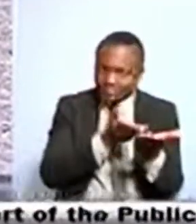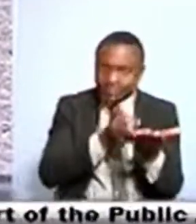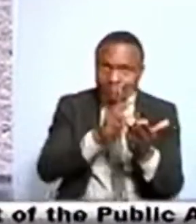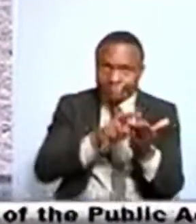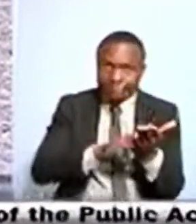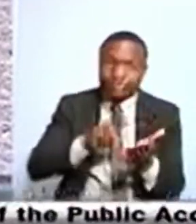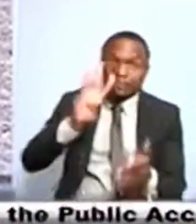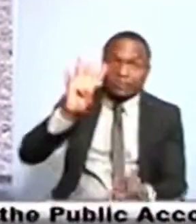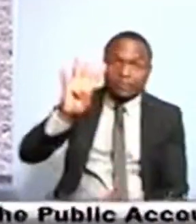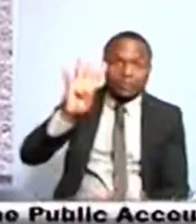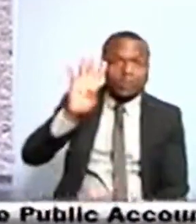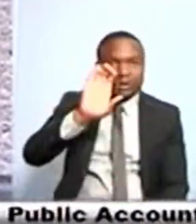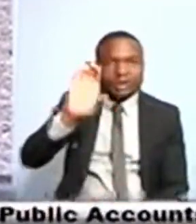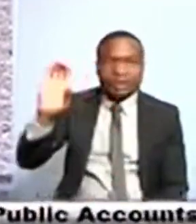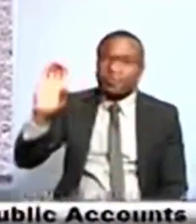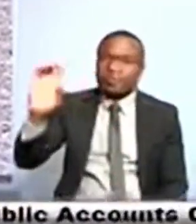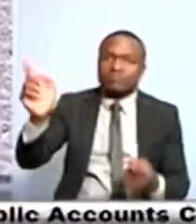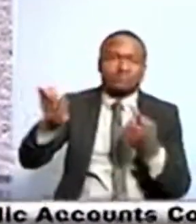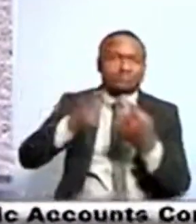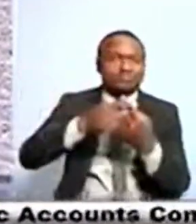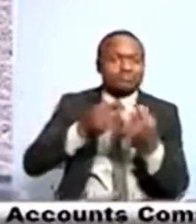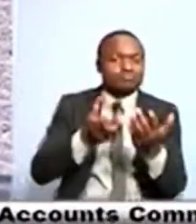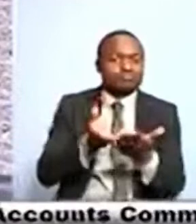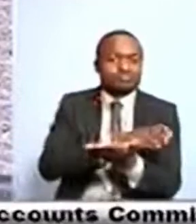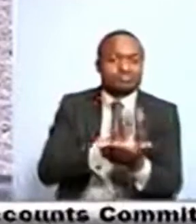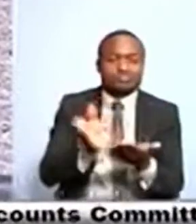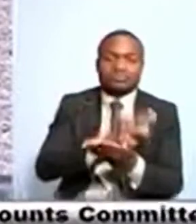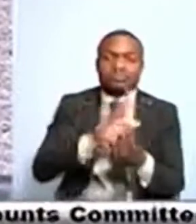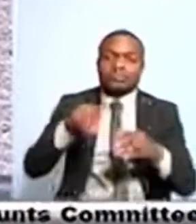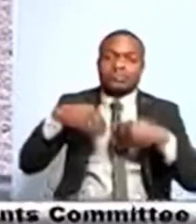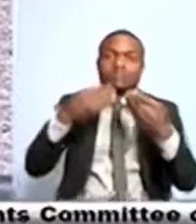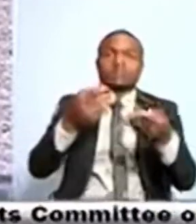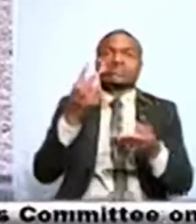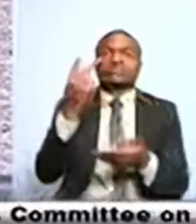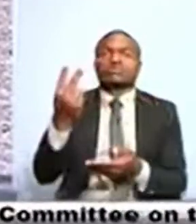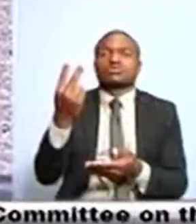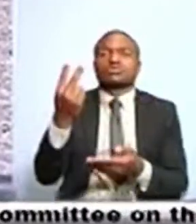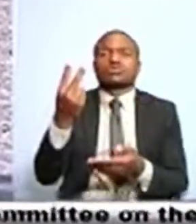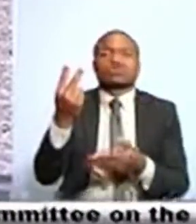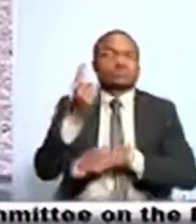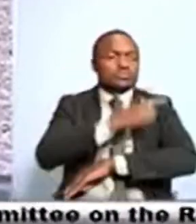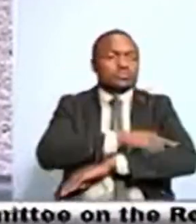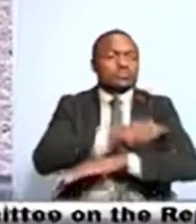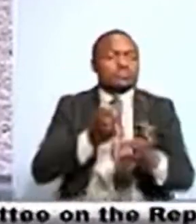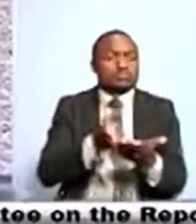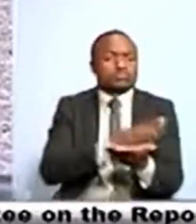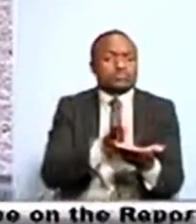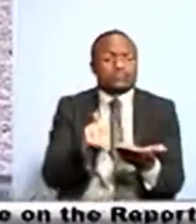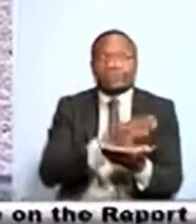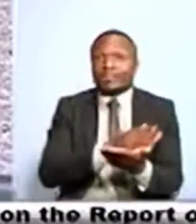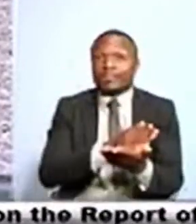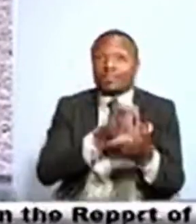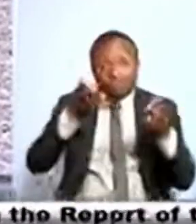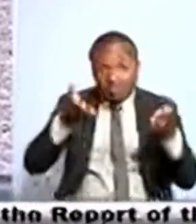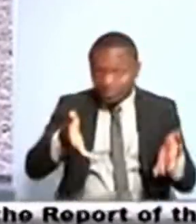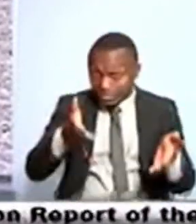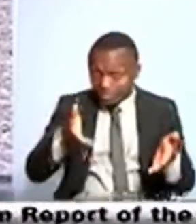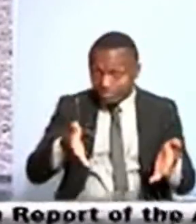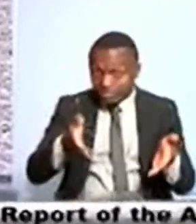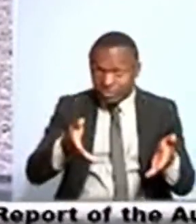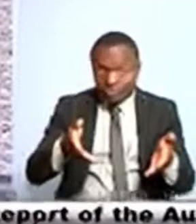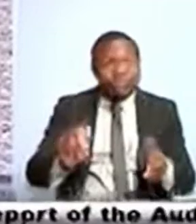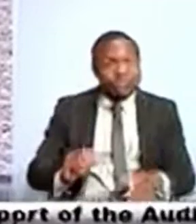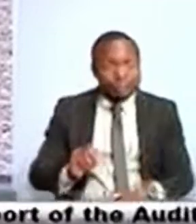400+ pages, and we are given 2 days to go through it. We are here to play